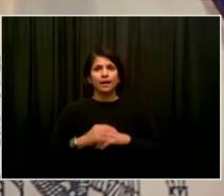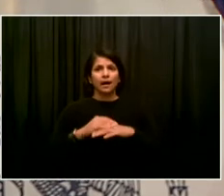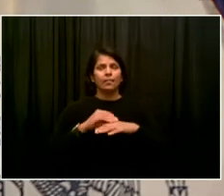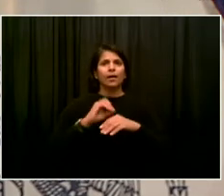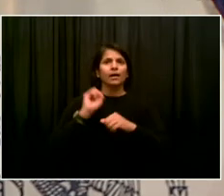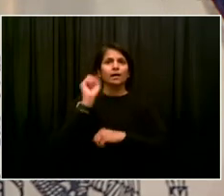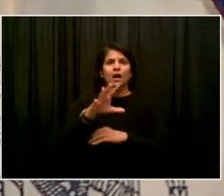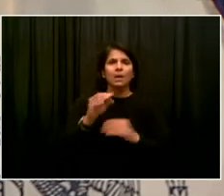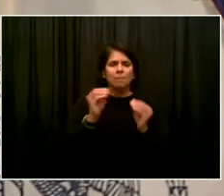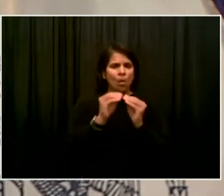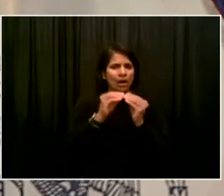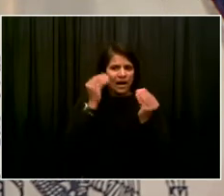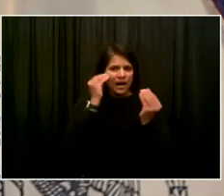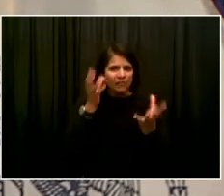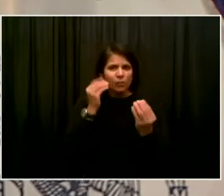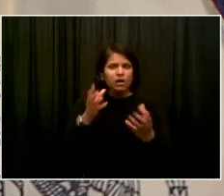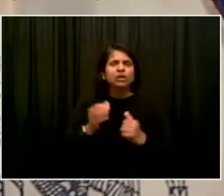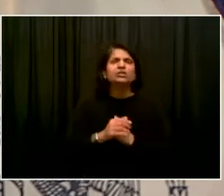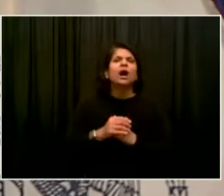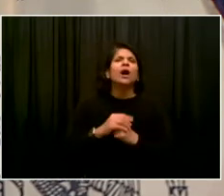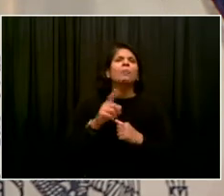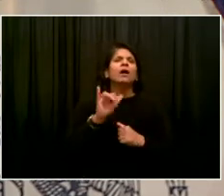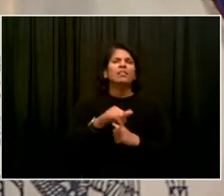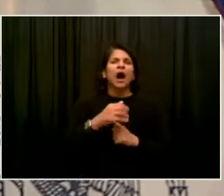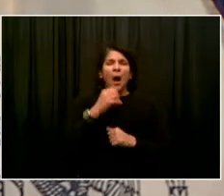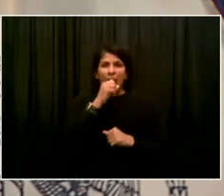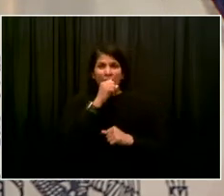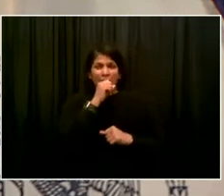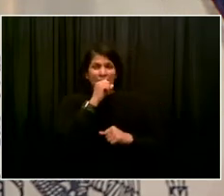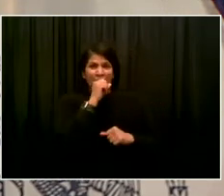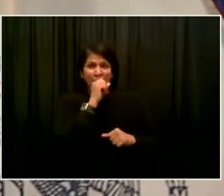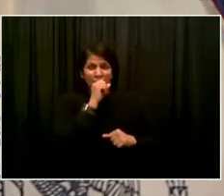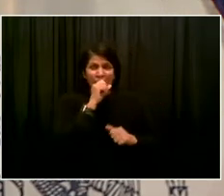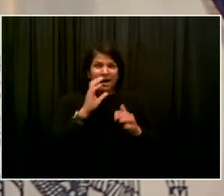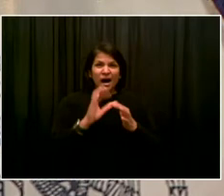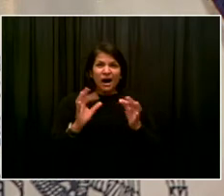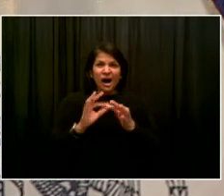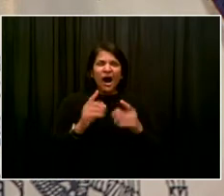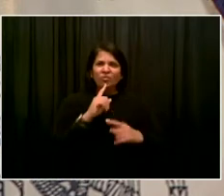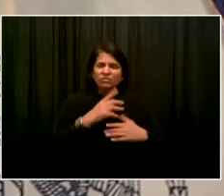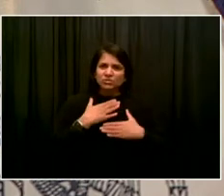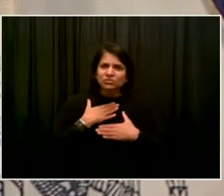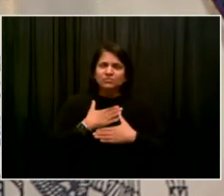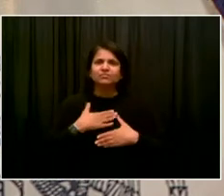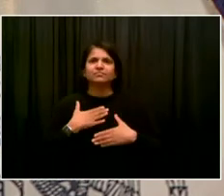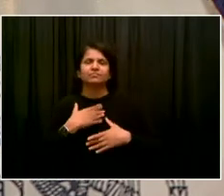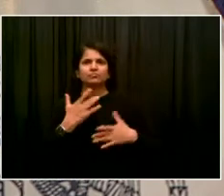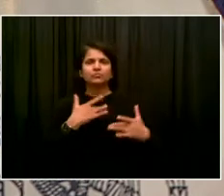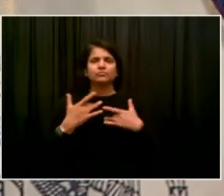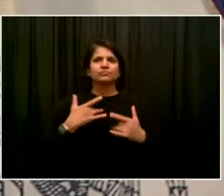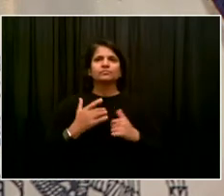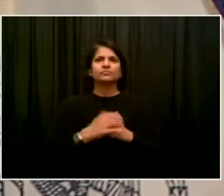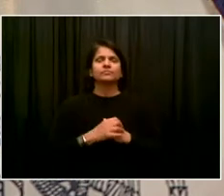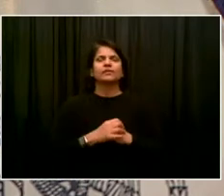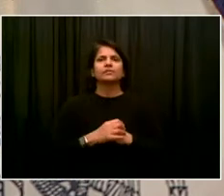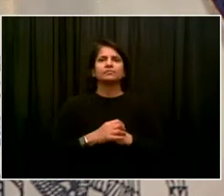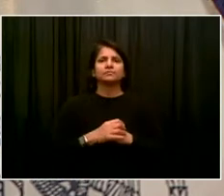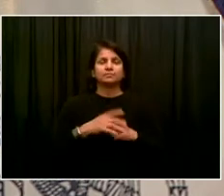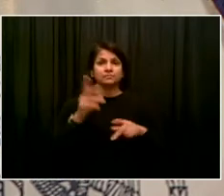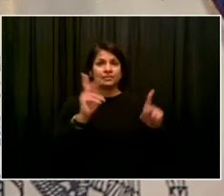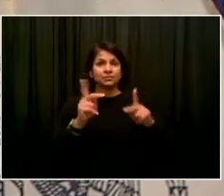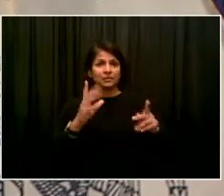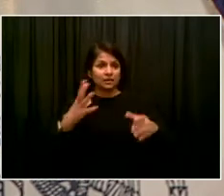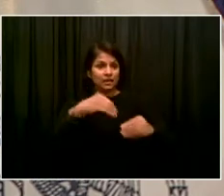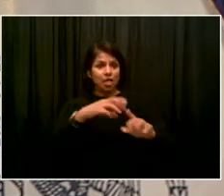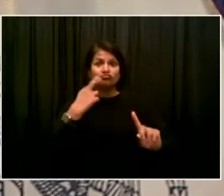is, even though I always appreciate any concern if folks in the restaurant community have a concern, if some of our visitors have a concern, I obviously